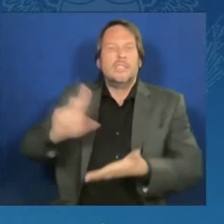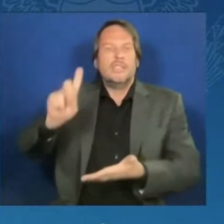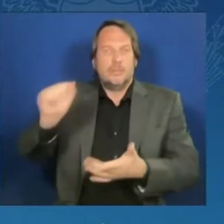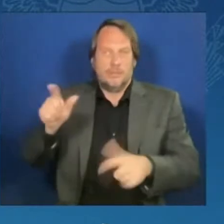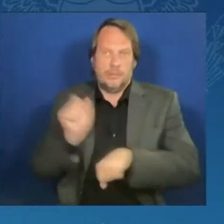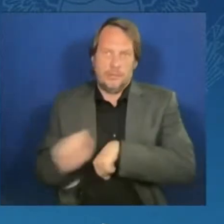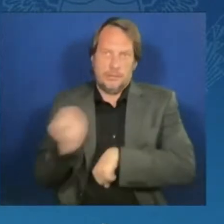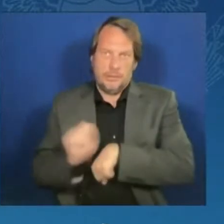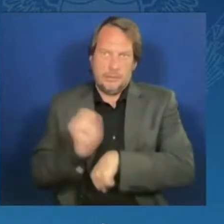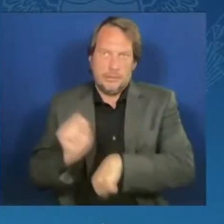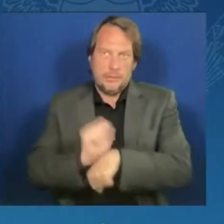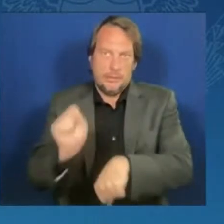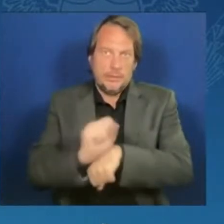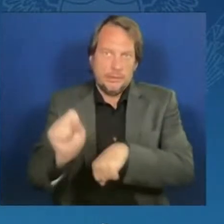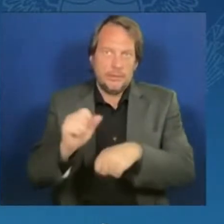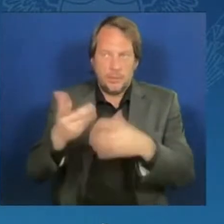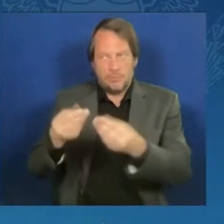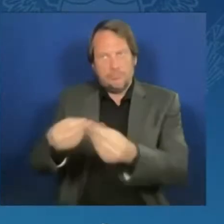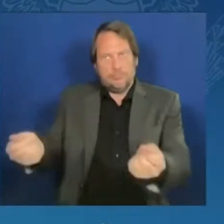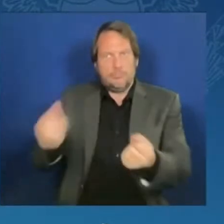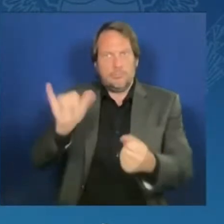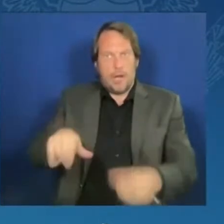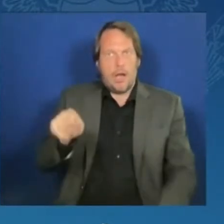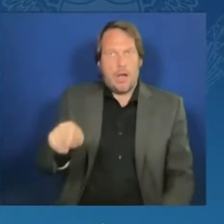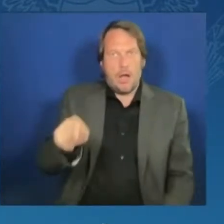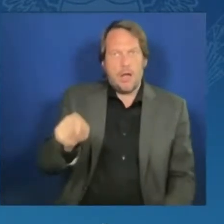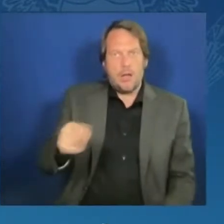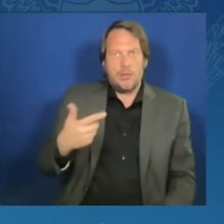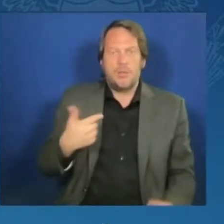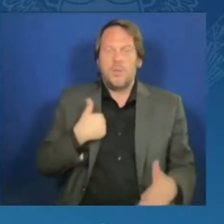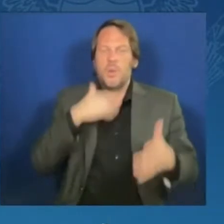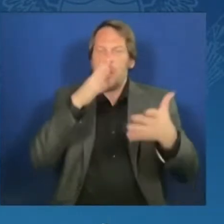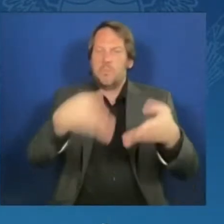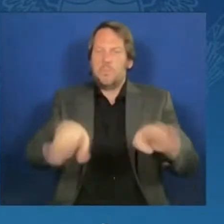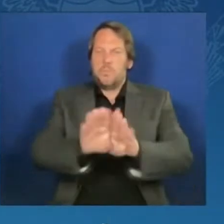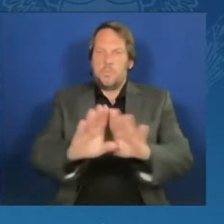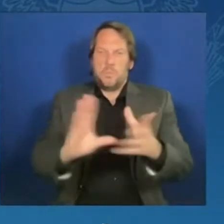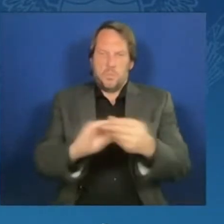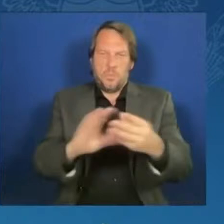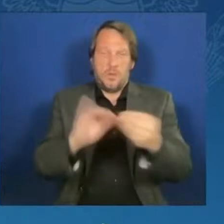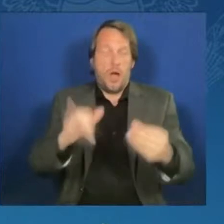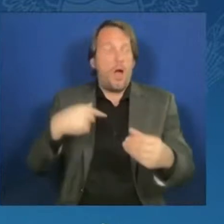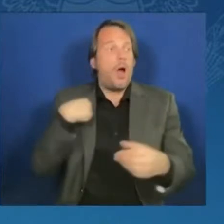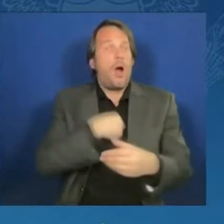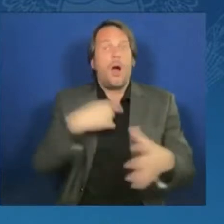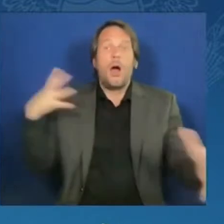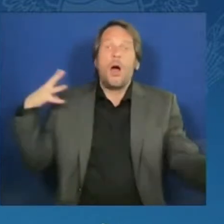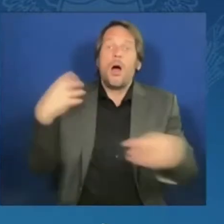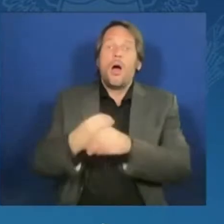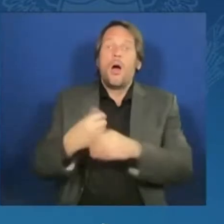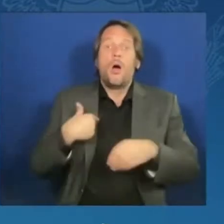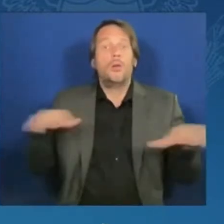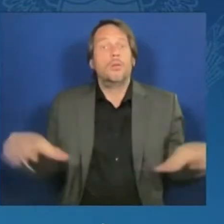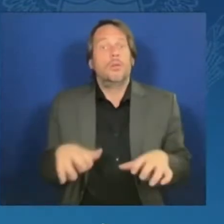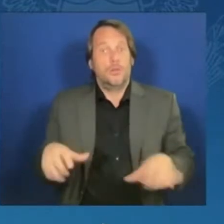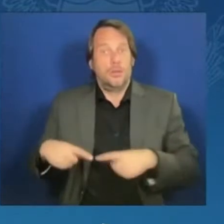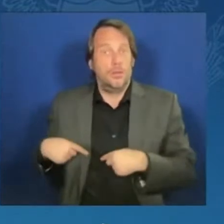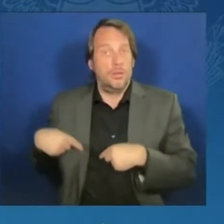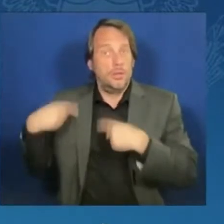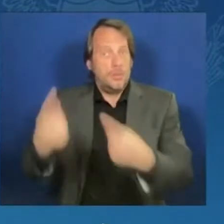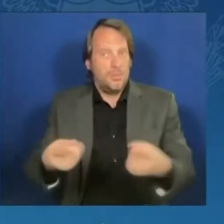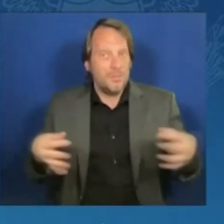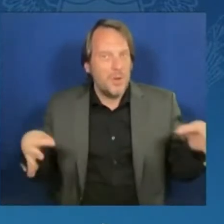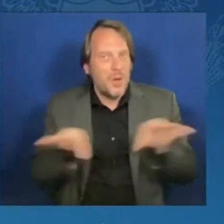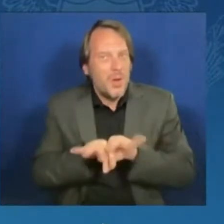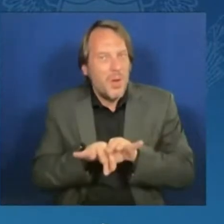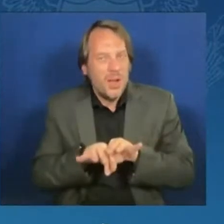conclude by saying that the work that we have achieved thus far is important, but there still is much more to do, and I thank the participants who are at